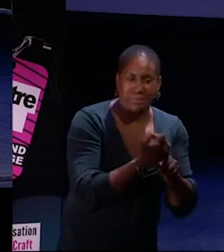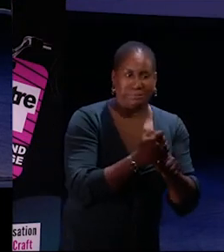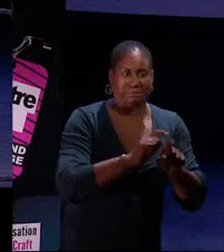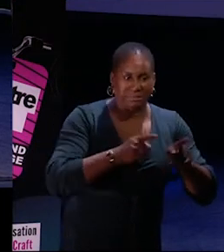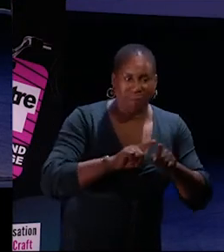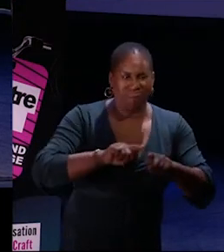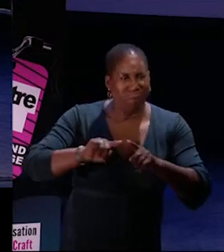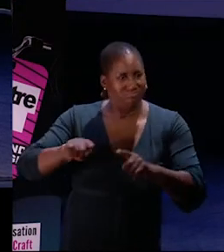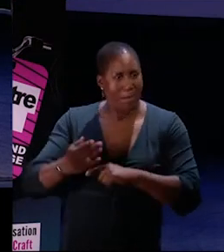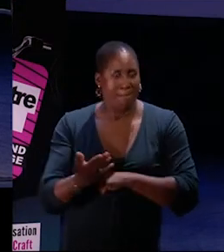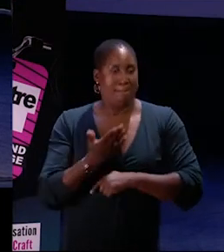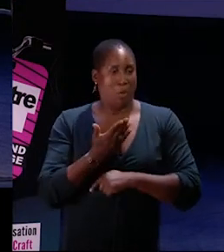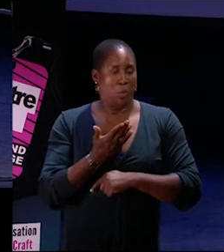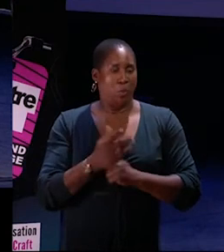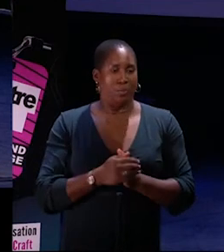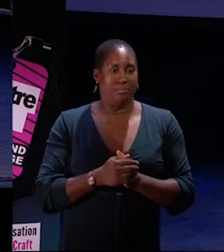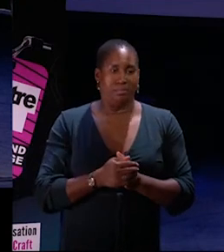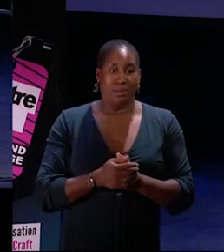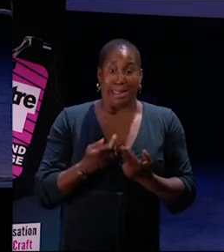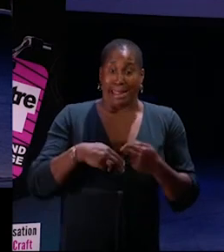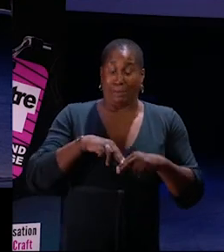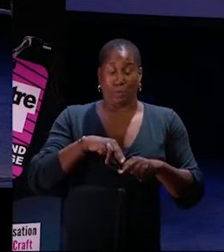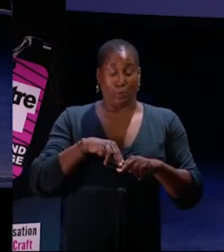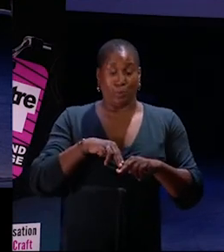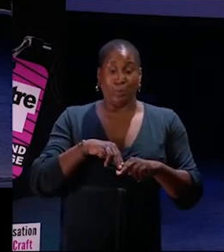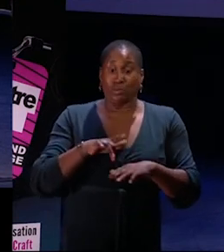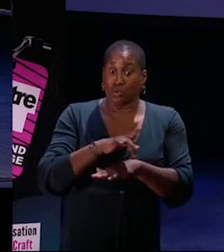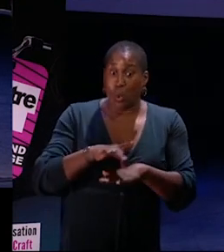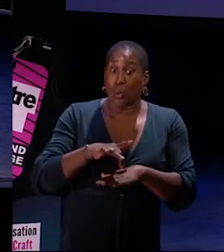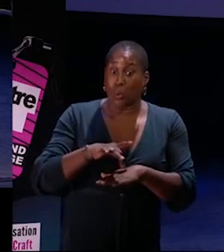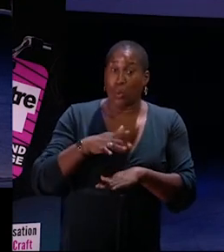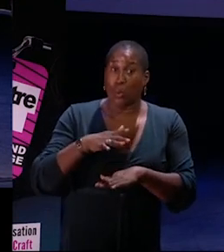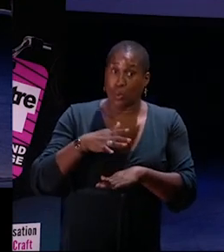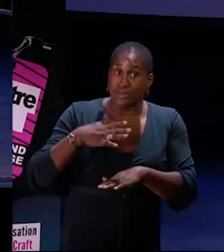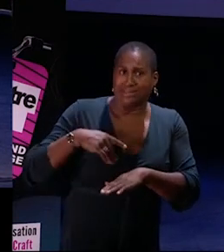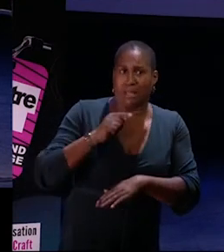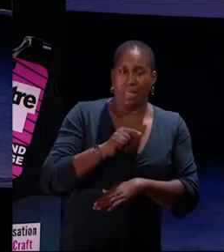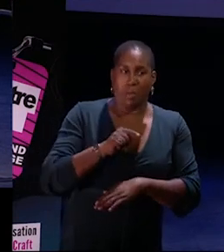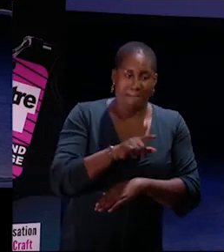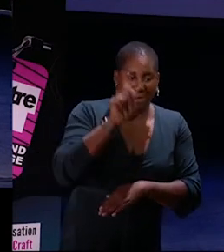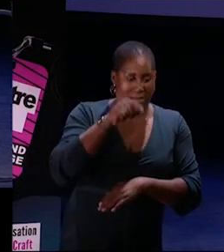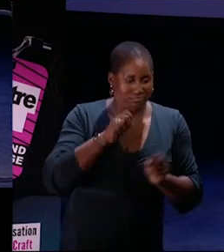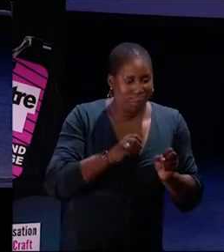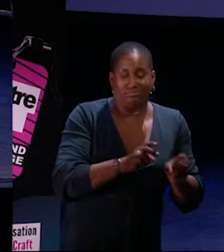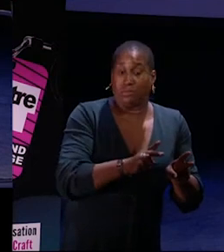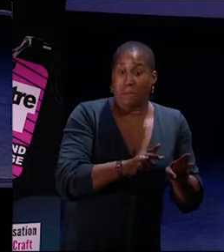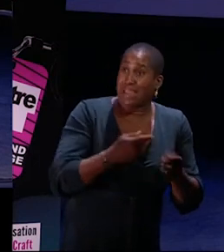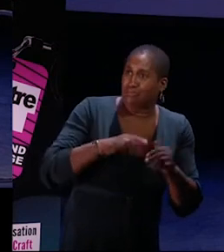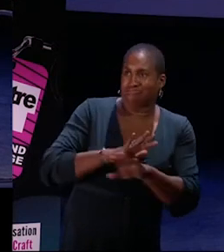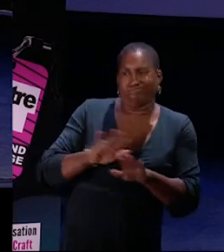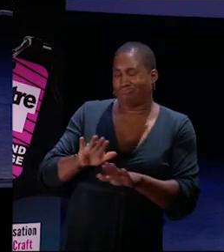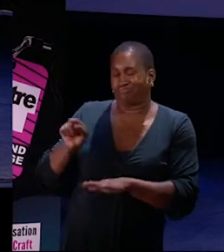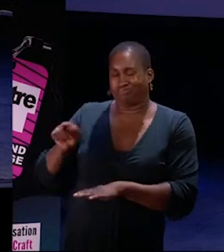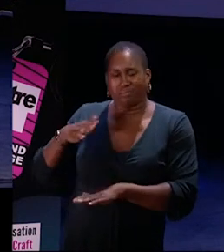on. But you know, if the show calls for that, then that's the way we go. If it doesn't, then you know,